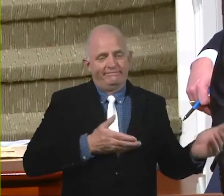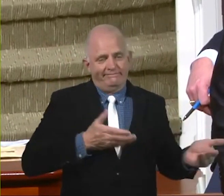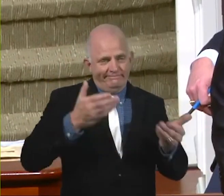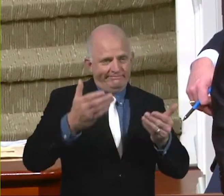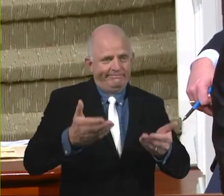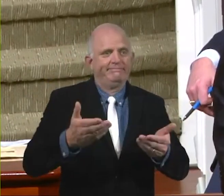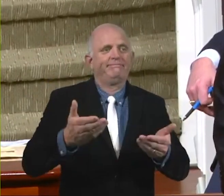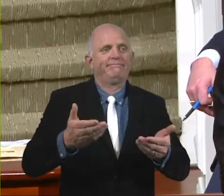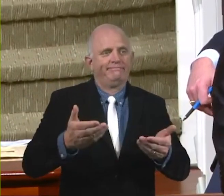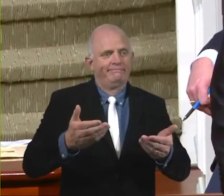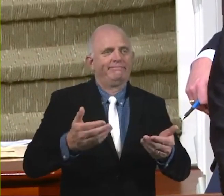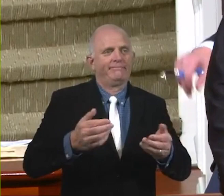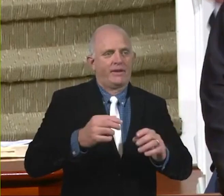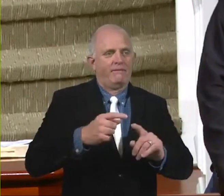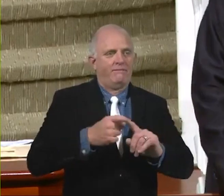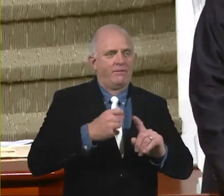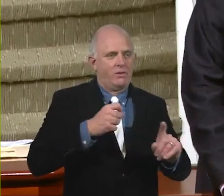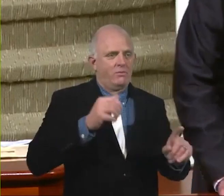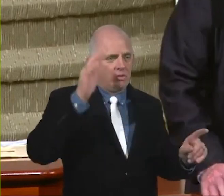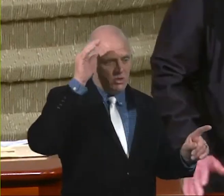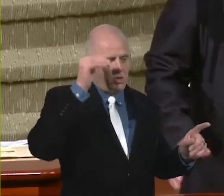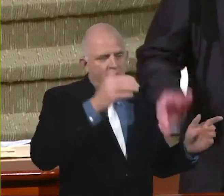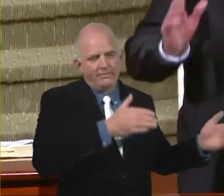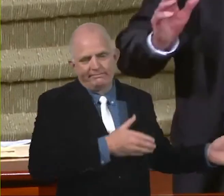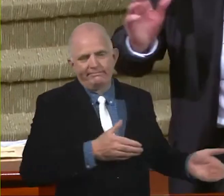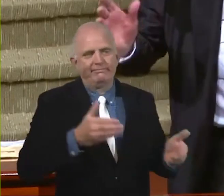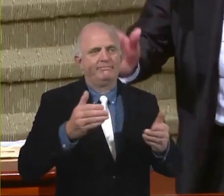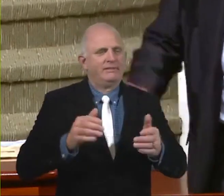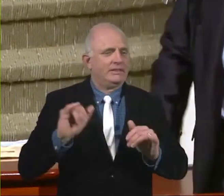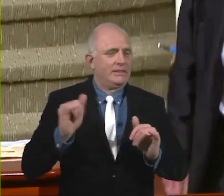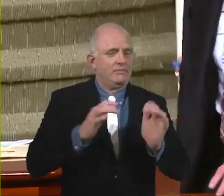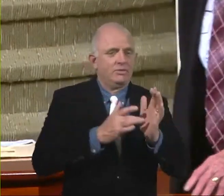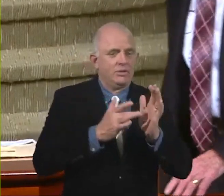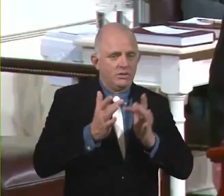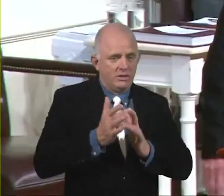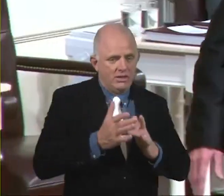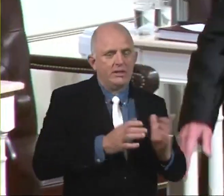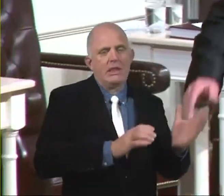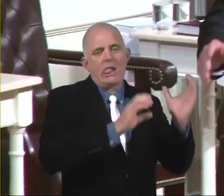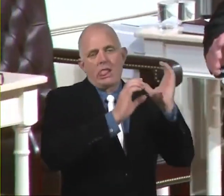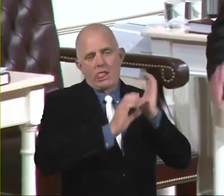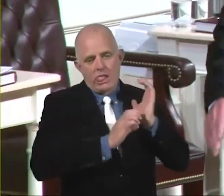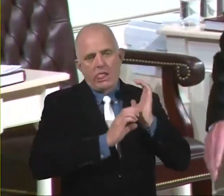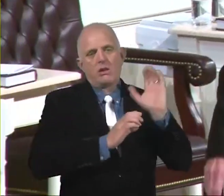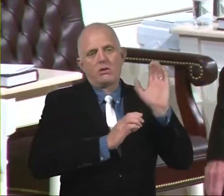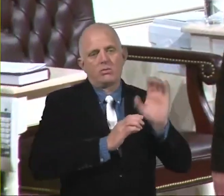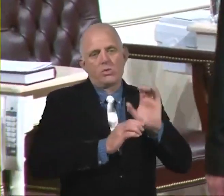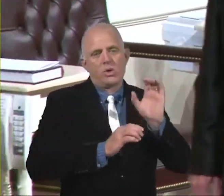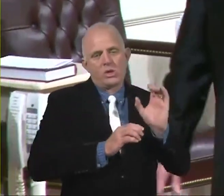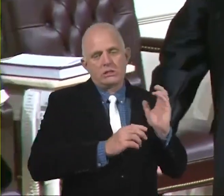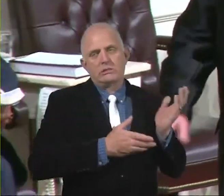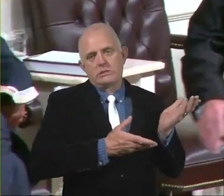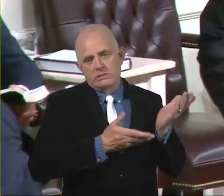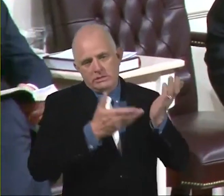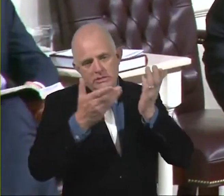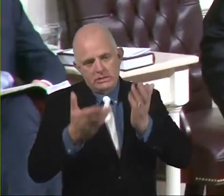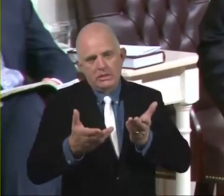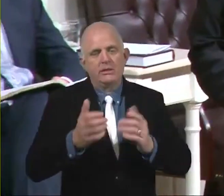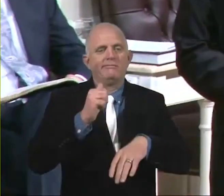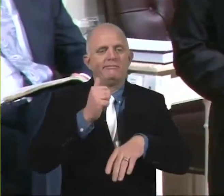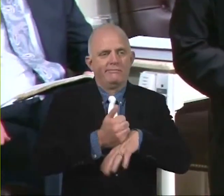puts it on his son. Just like Jesus carried the cross, he carried the wood up the mountain, and he got up there, and he told